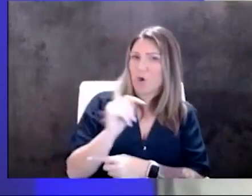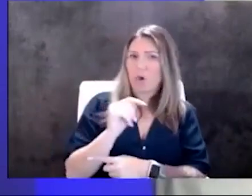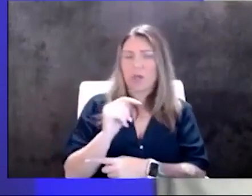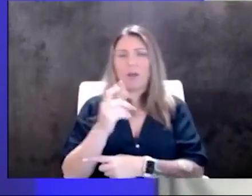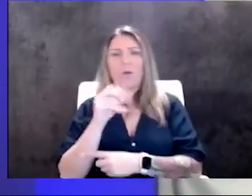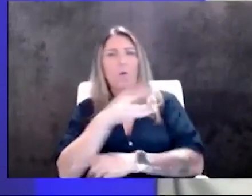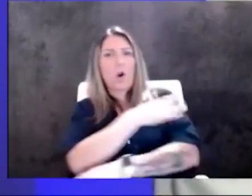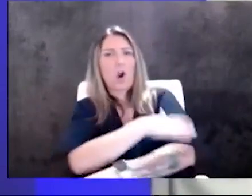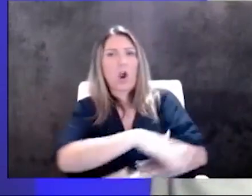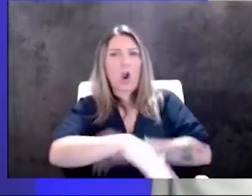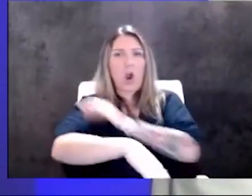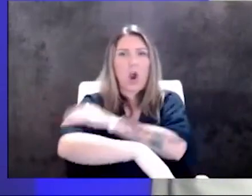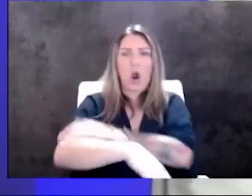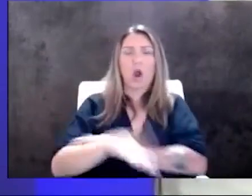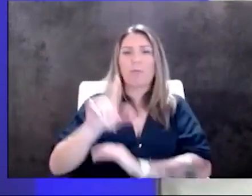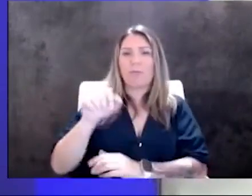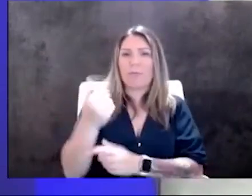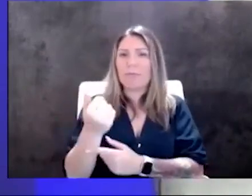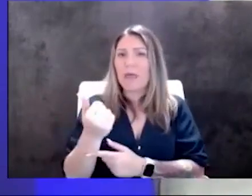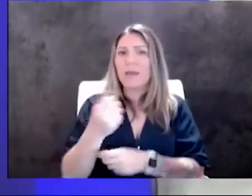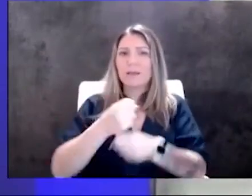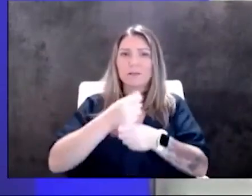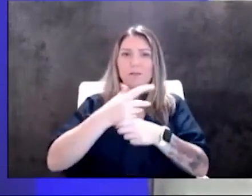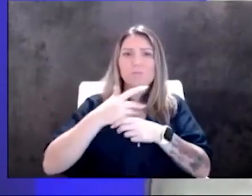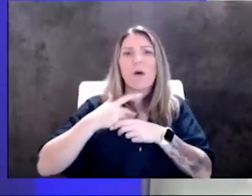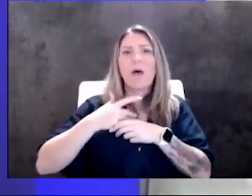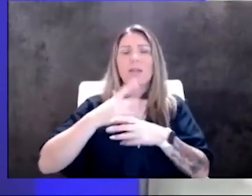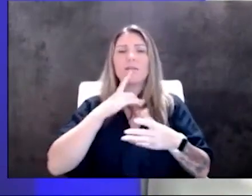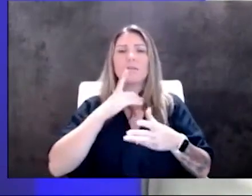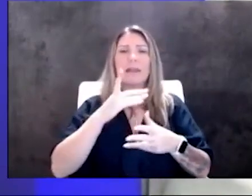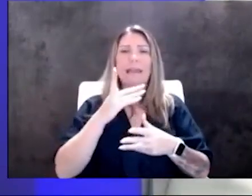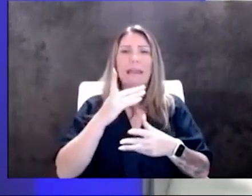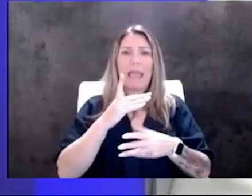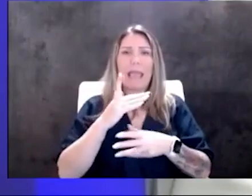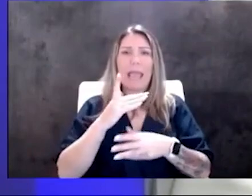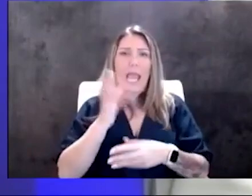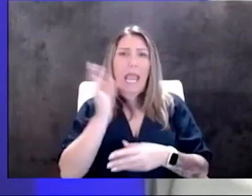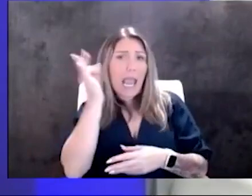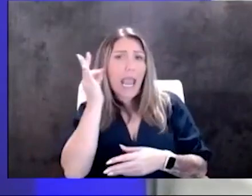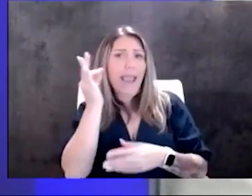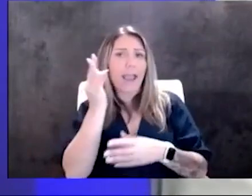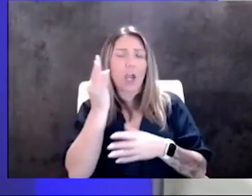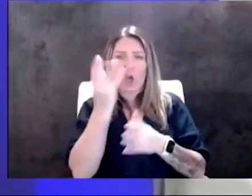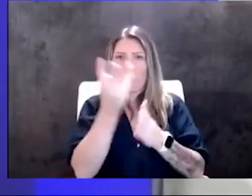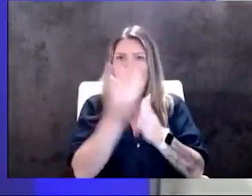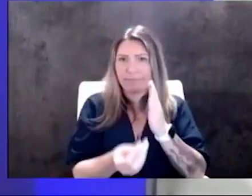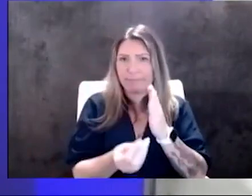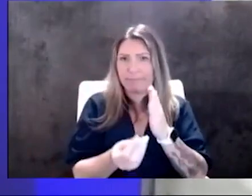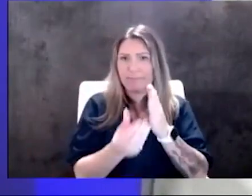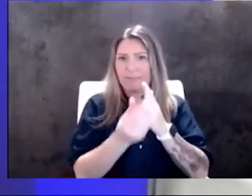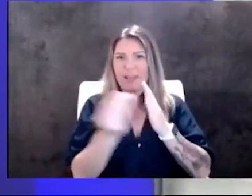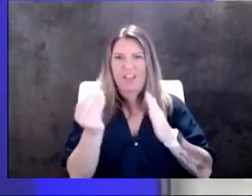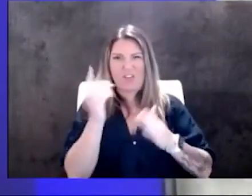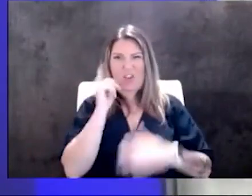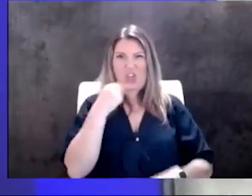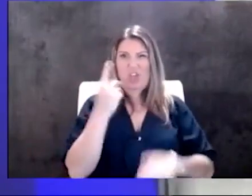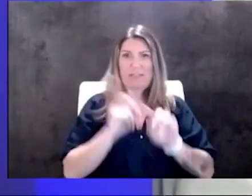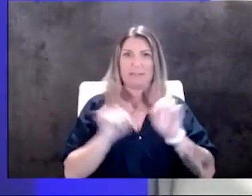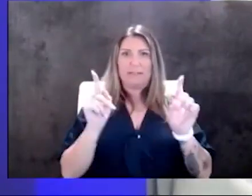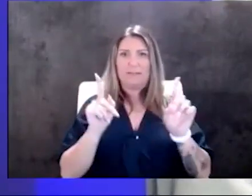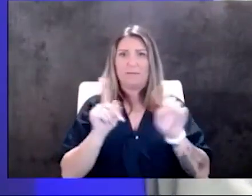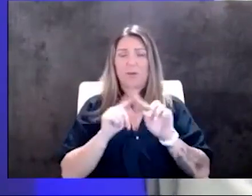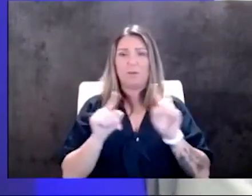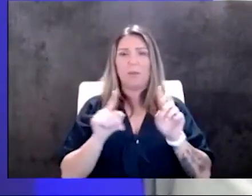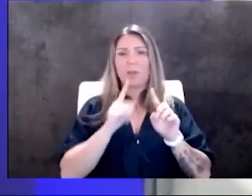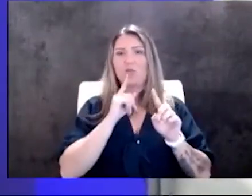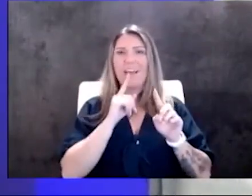develop swelling, hair will fall off, the arm or the leg will look completely abnormal. But you'll get scans, there's